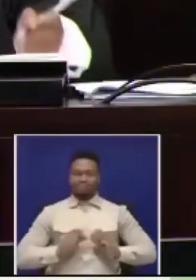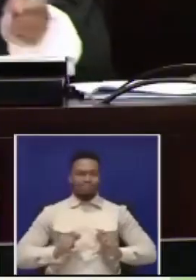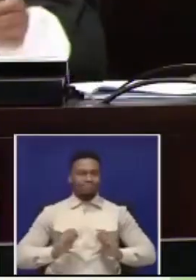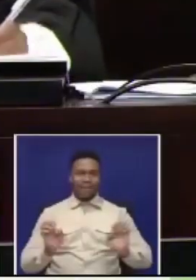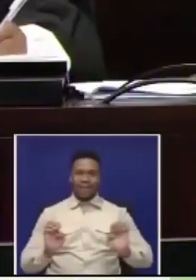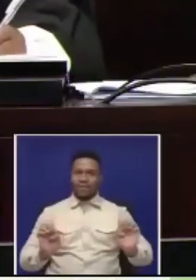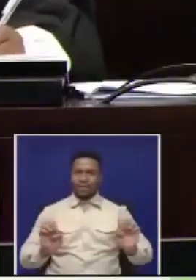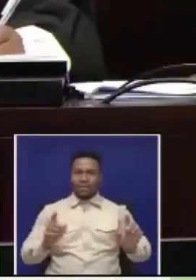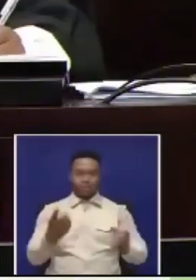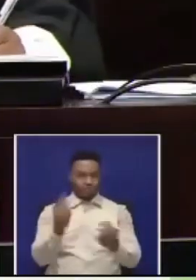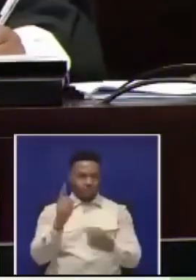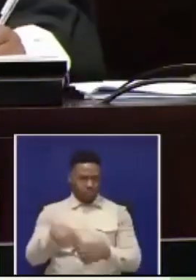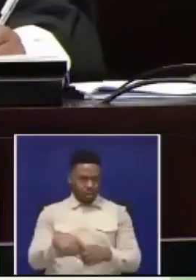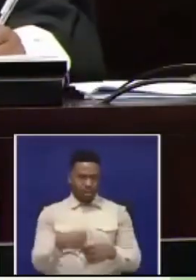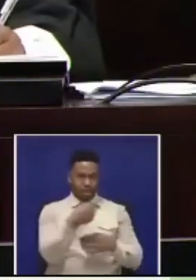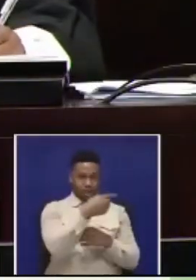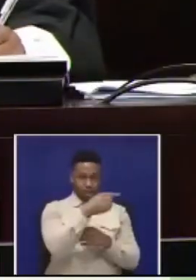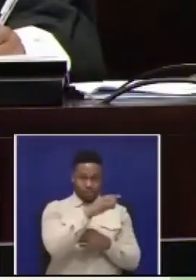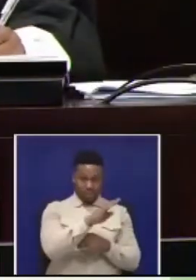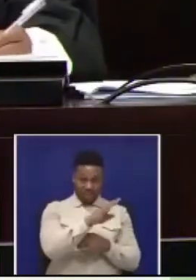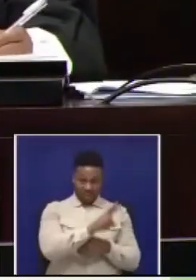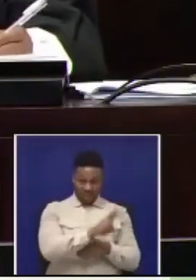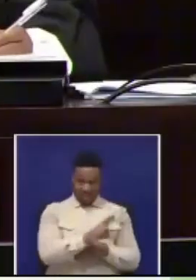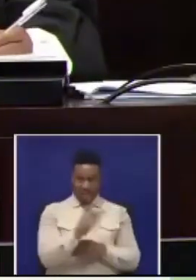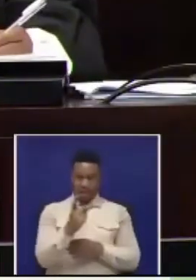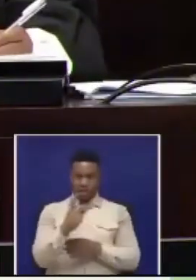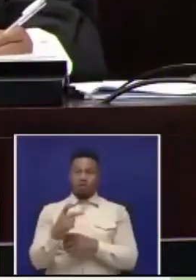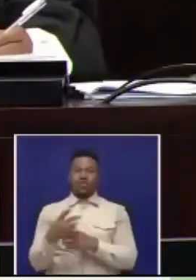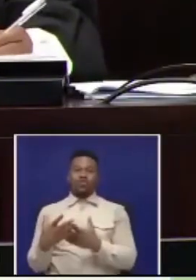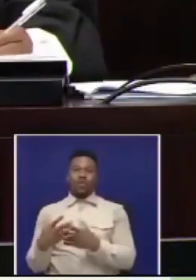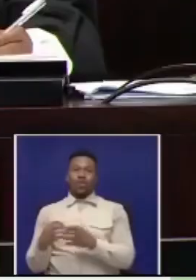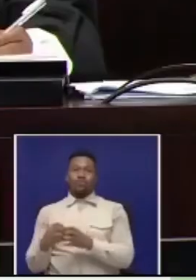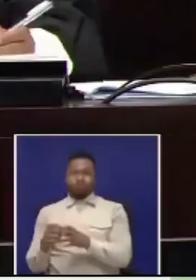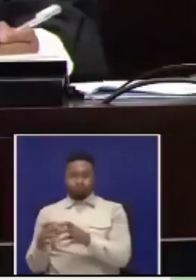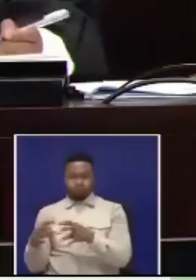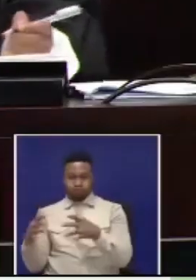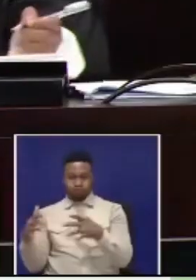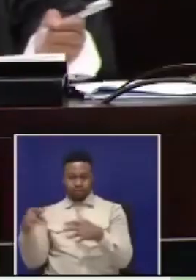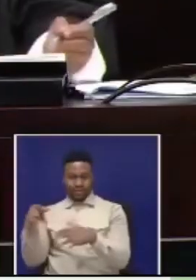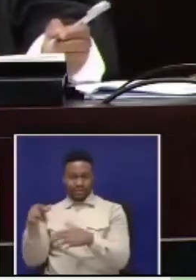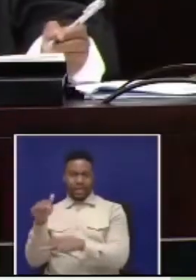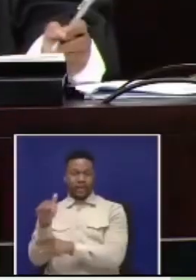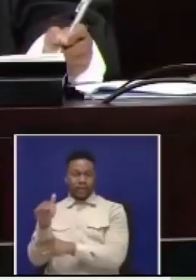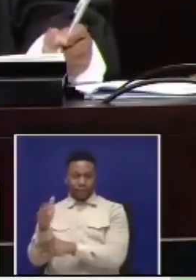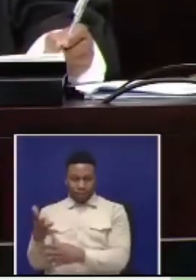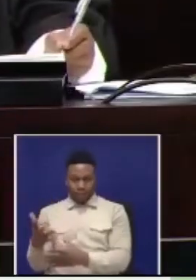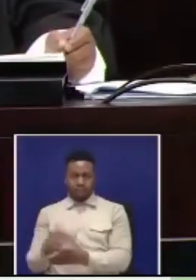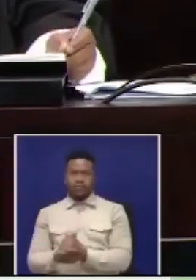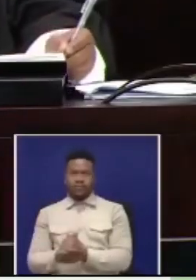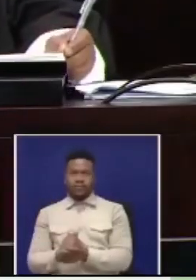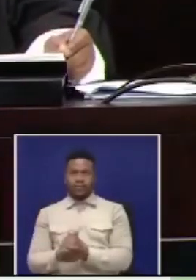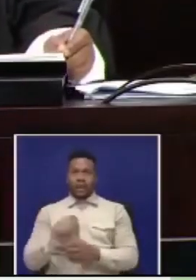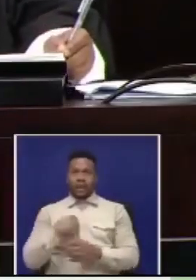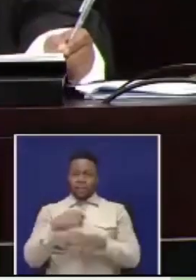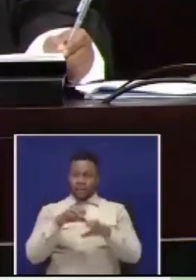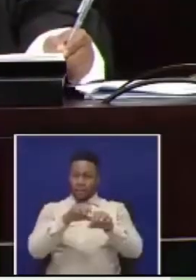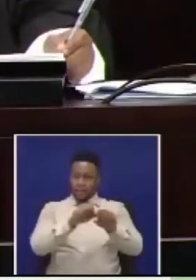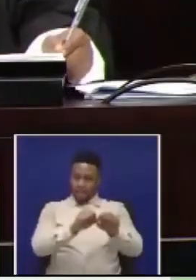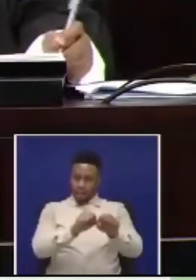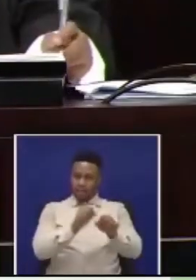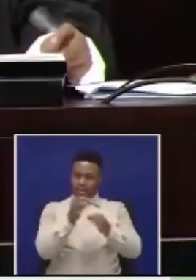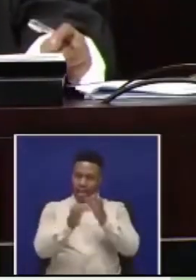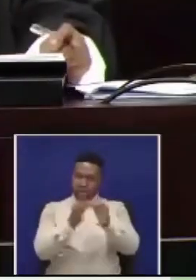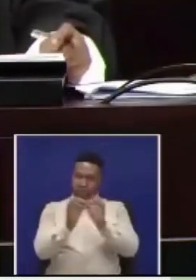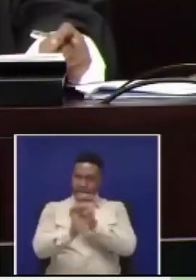the spiraling immigration crisis. Speaker, allow me therefore just 1 minute to quickly pause and clarify the misinformation that